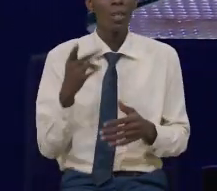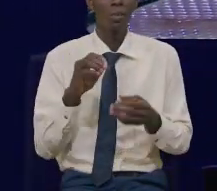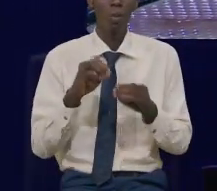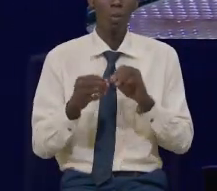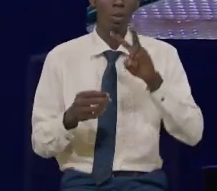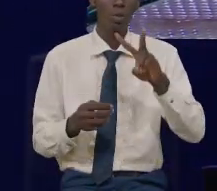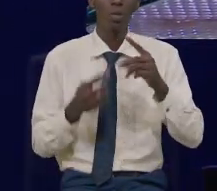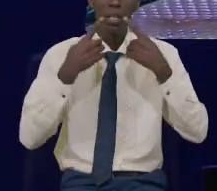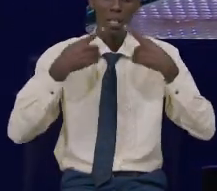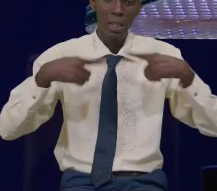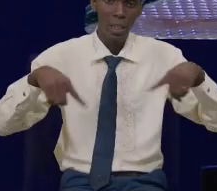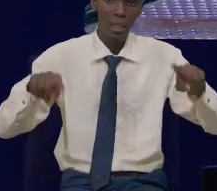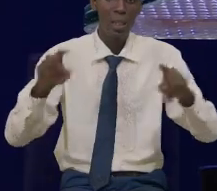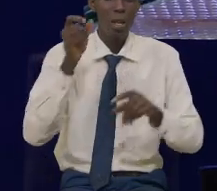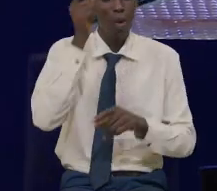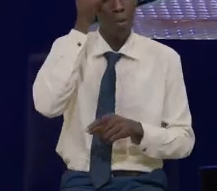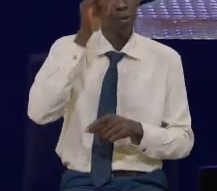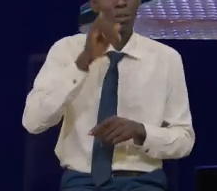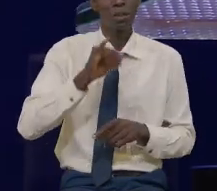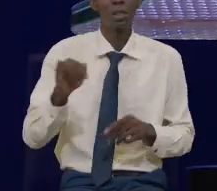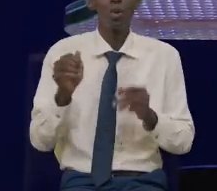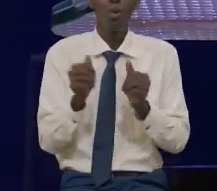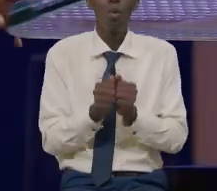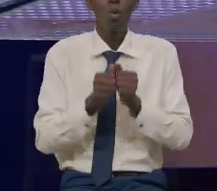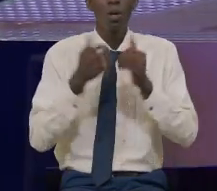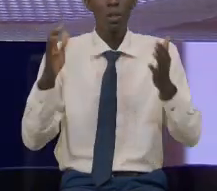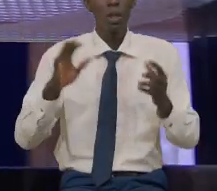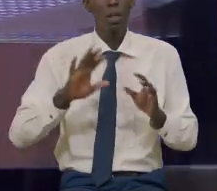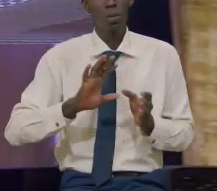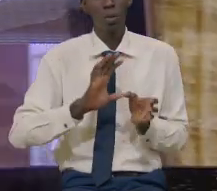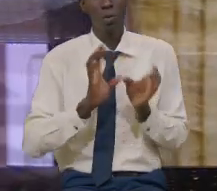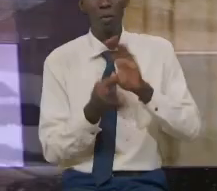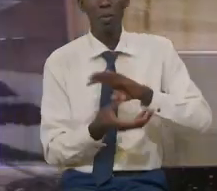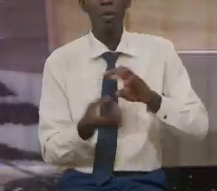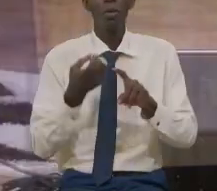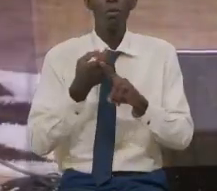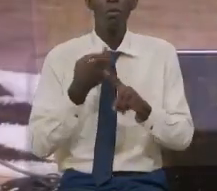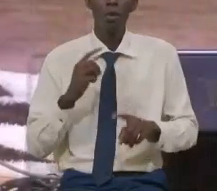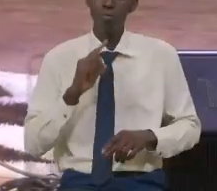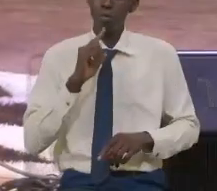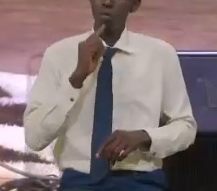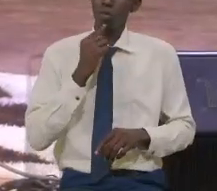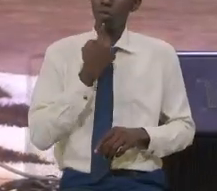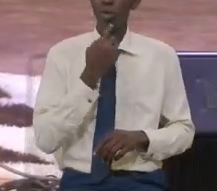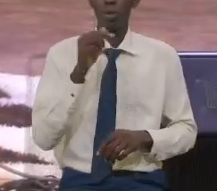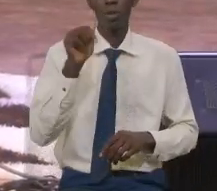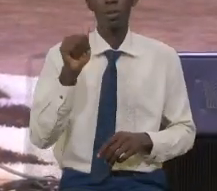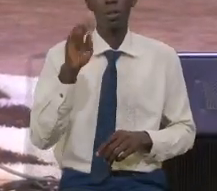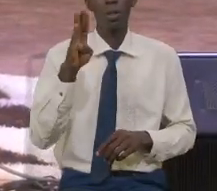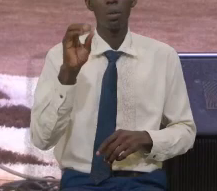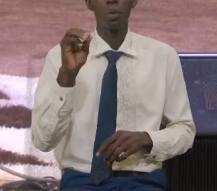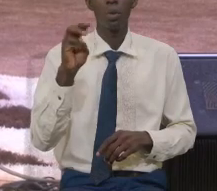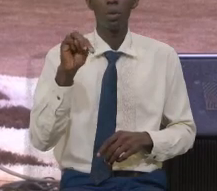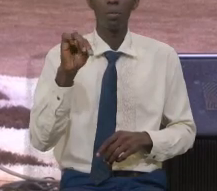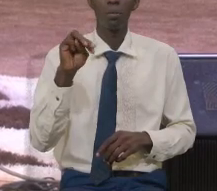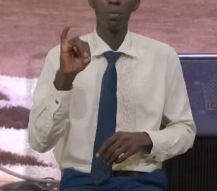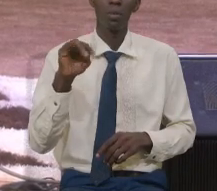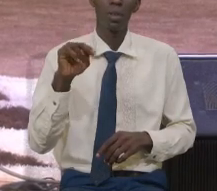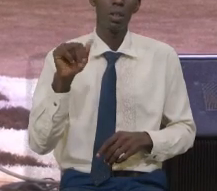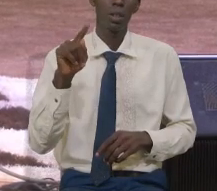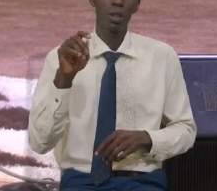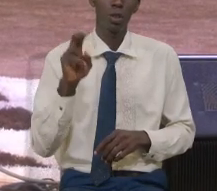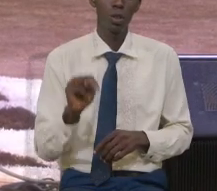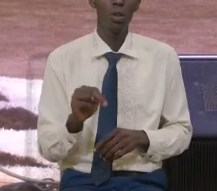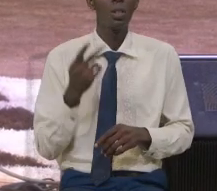declared comprehension without conversion from grievous abominations. Number 3 now